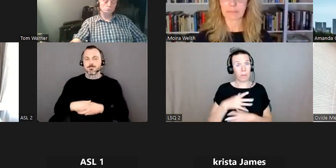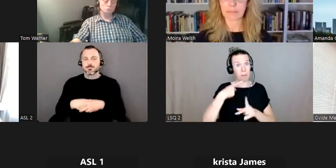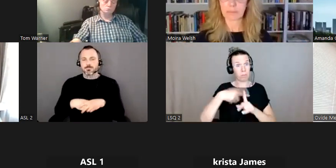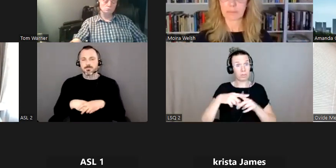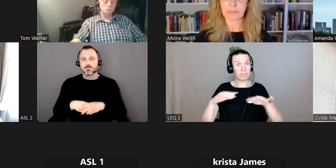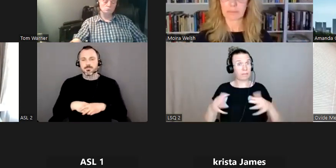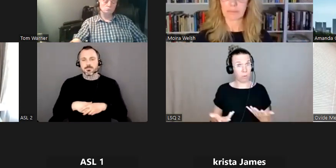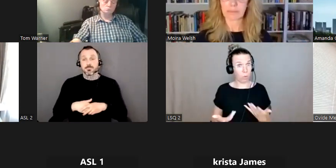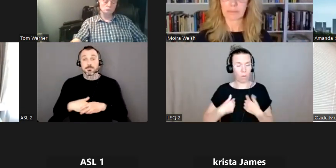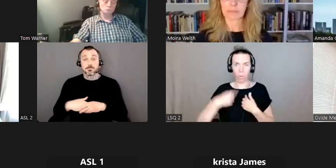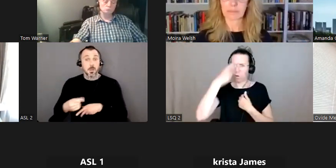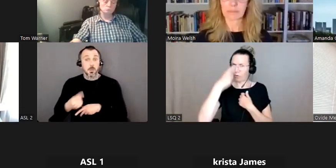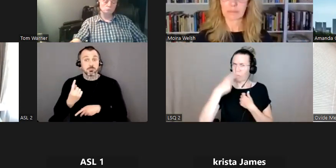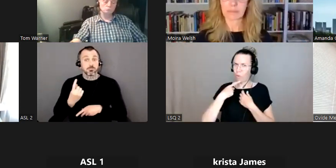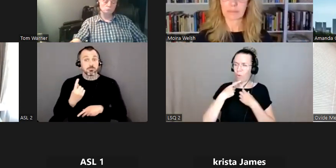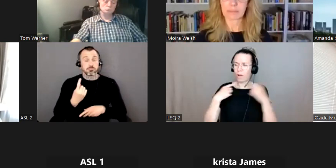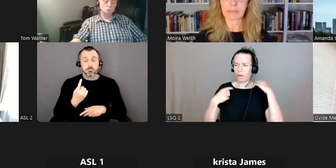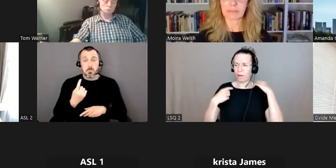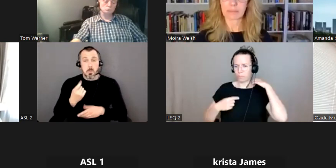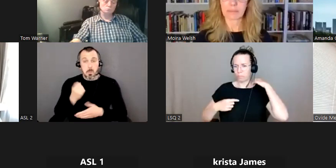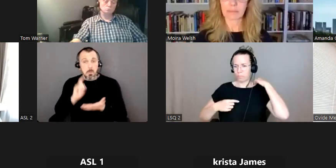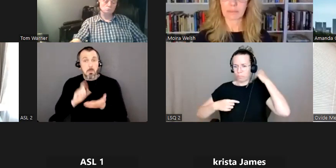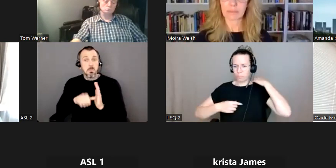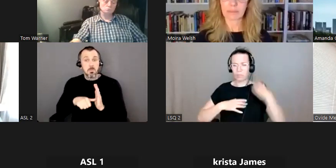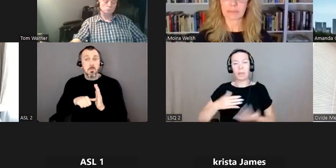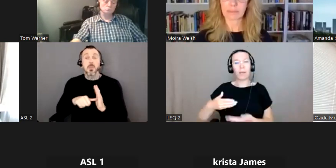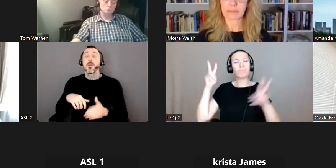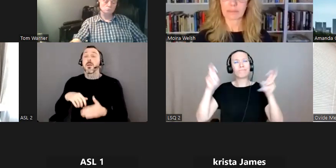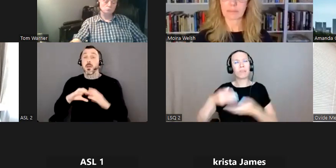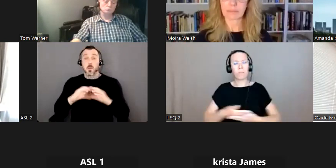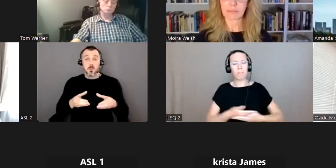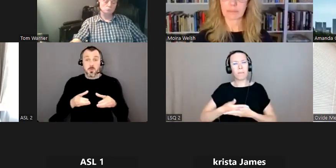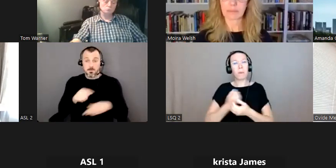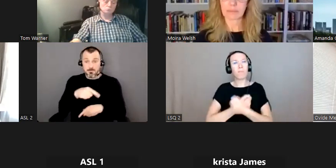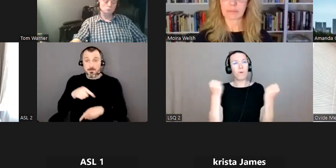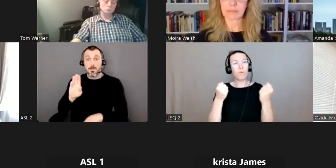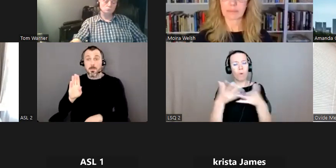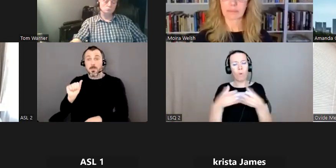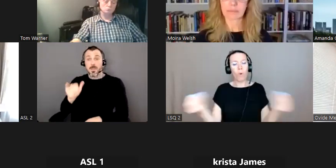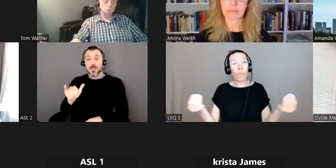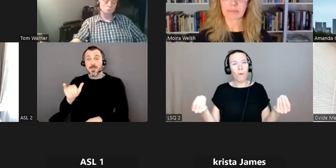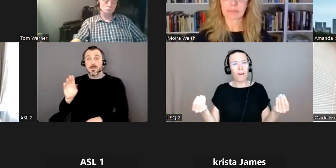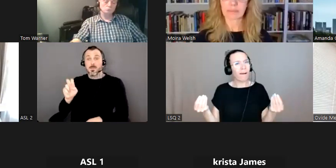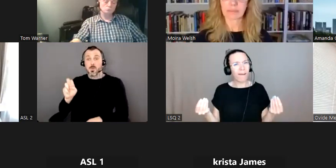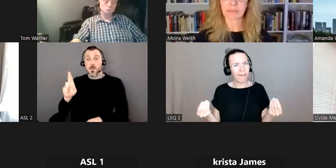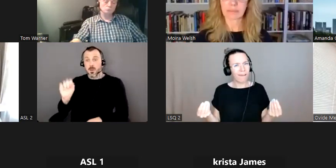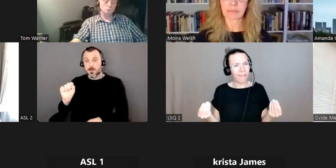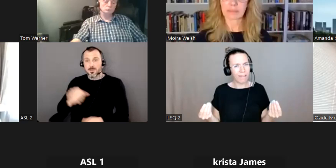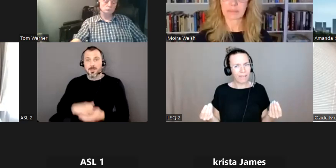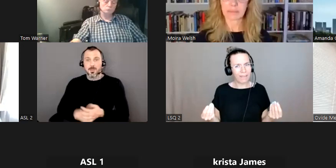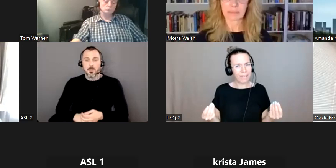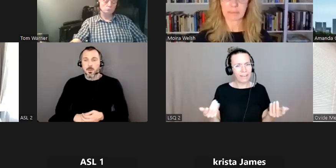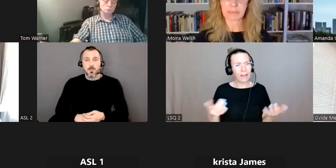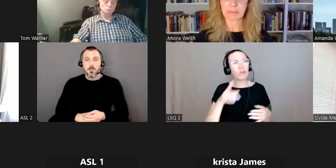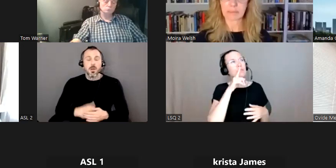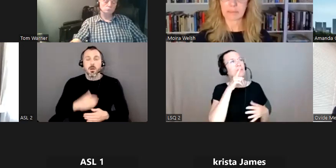baby boomers will not go away and will not leave the scene quietly. And I do think that's a